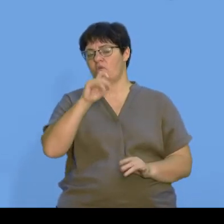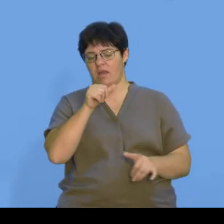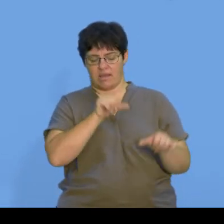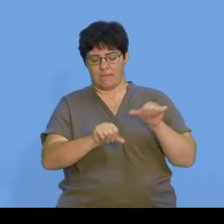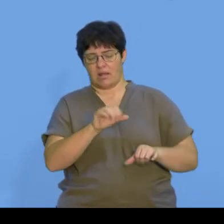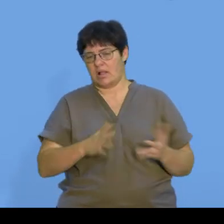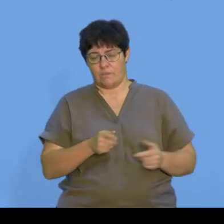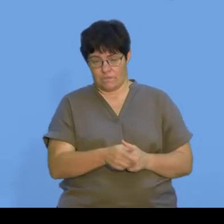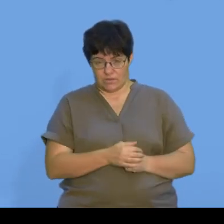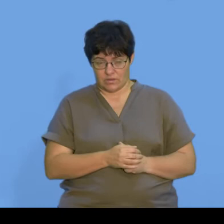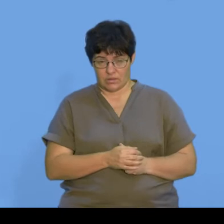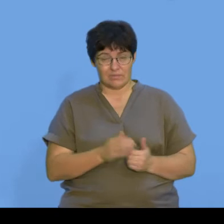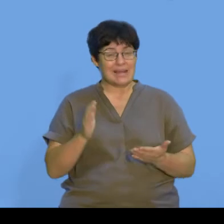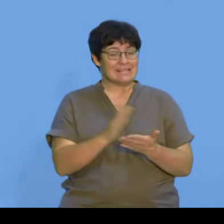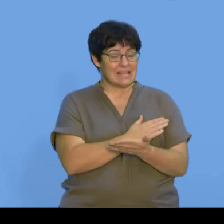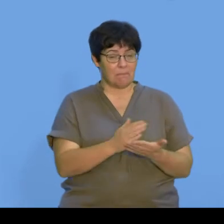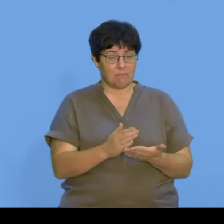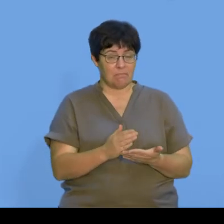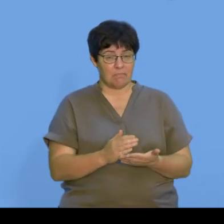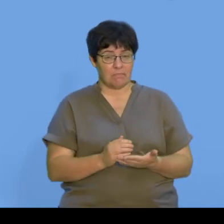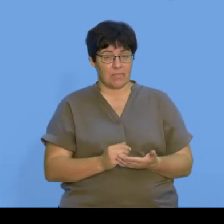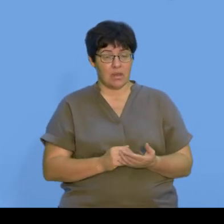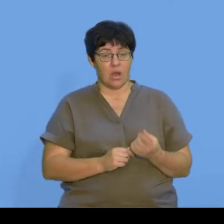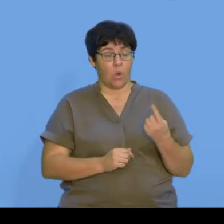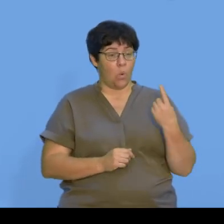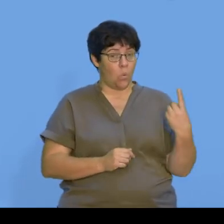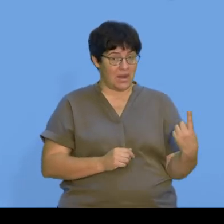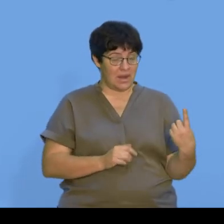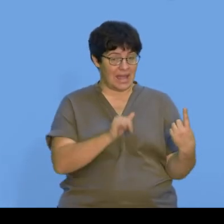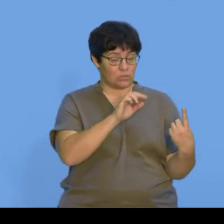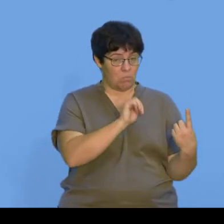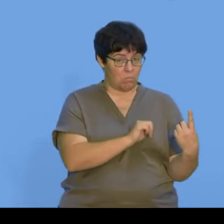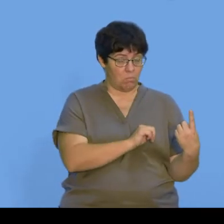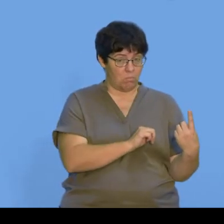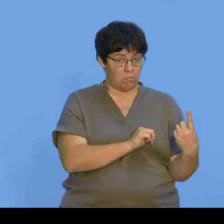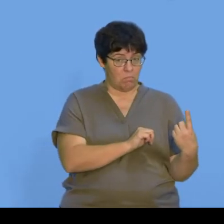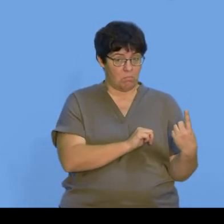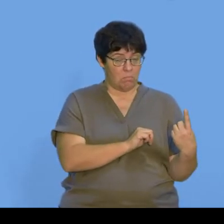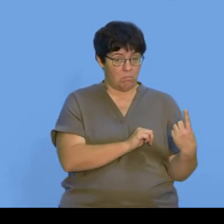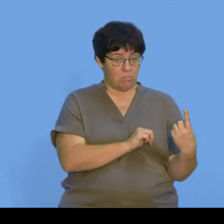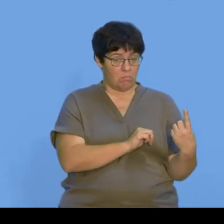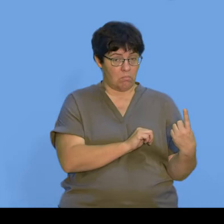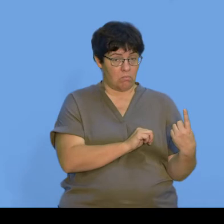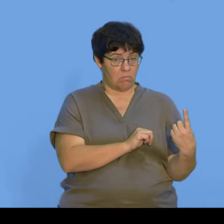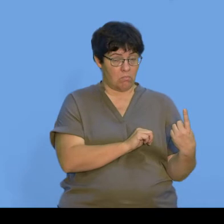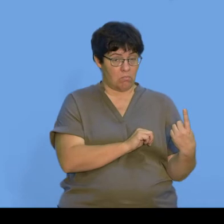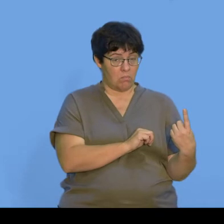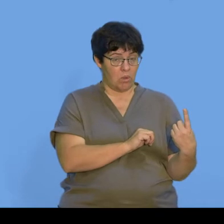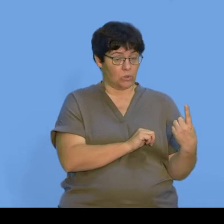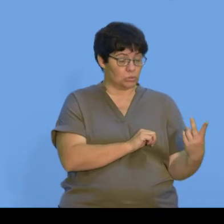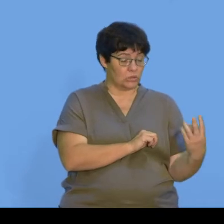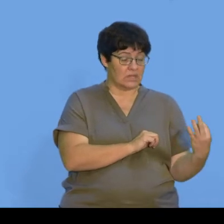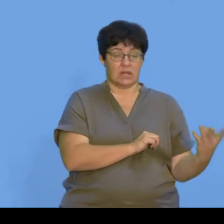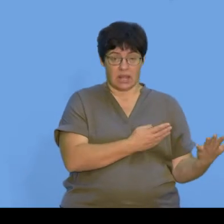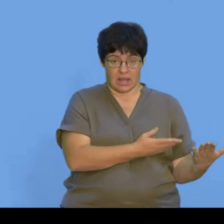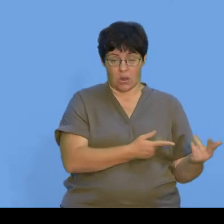some cases, there can be more than one atom, per formula or per molecule of an element. So we also need